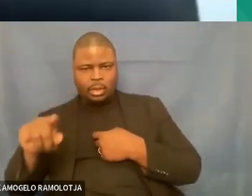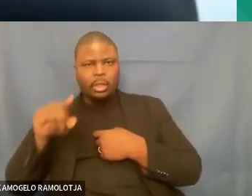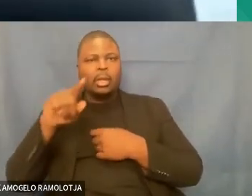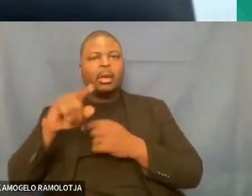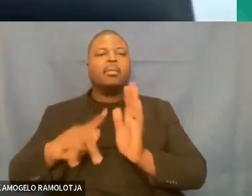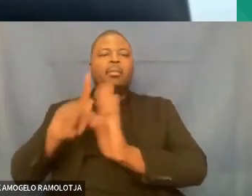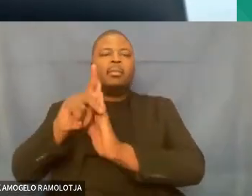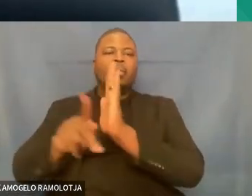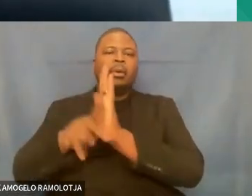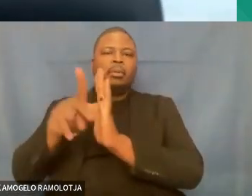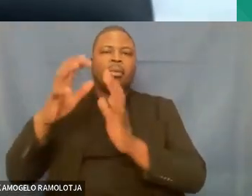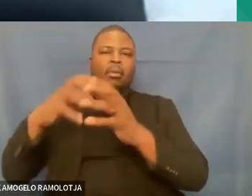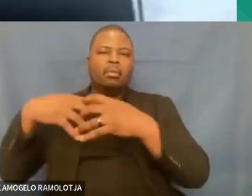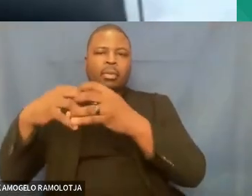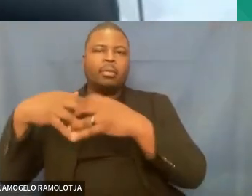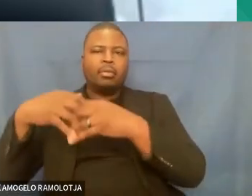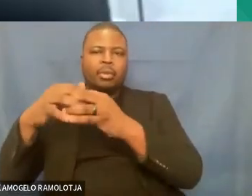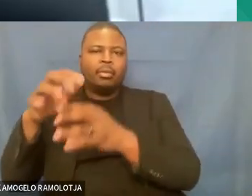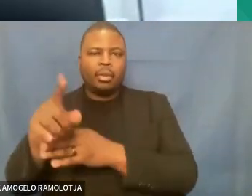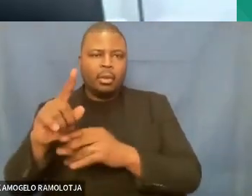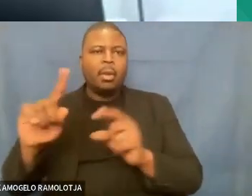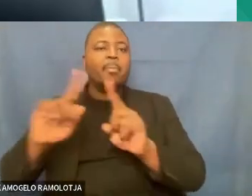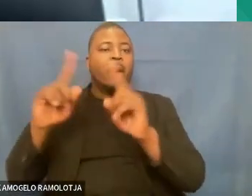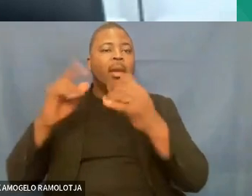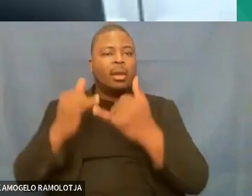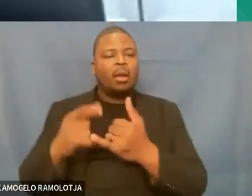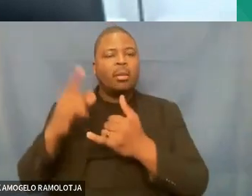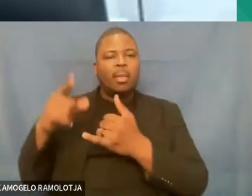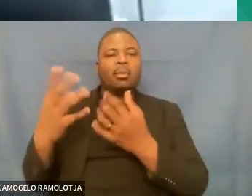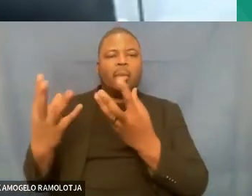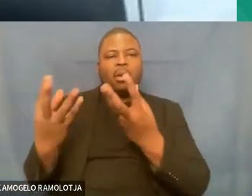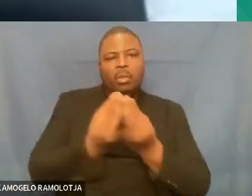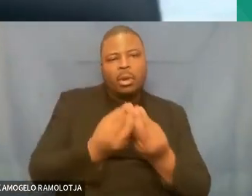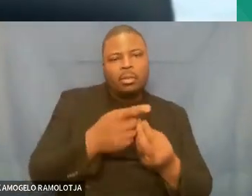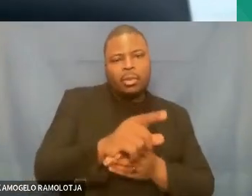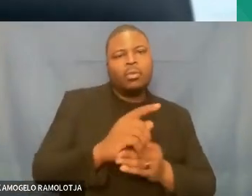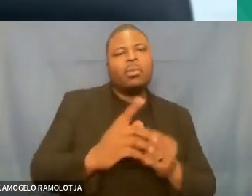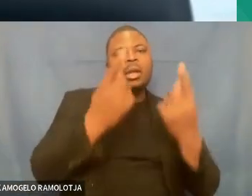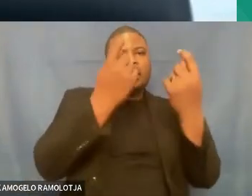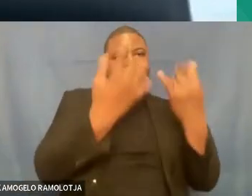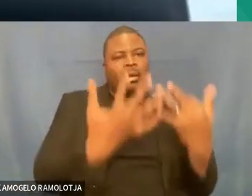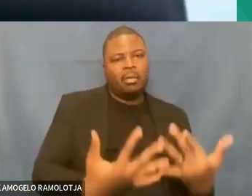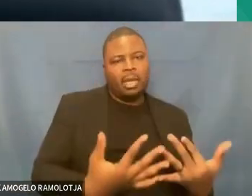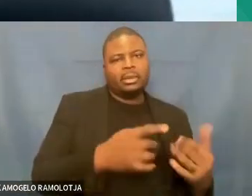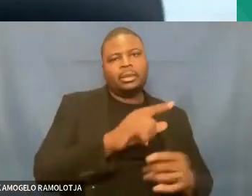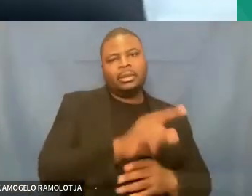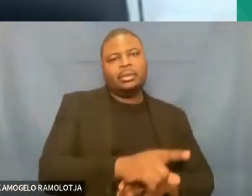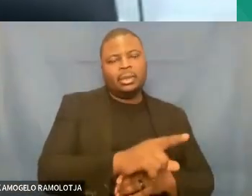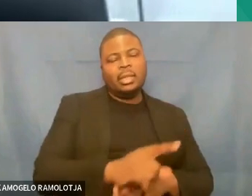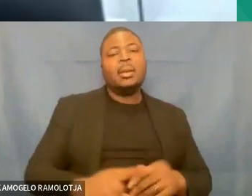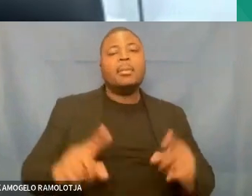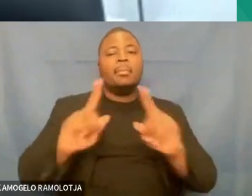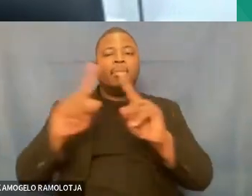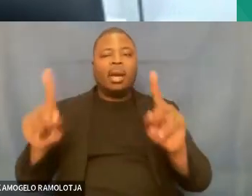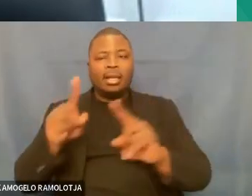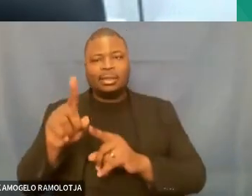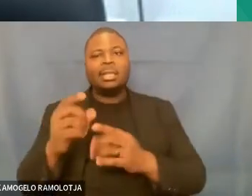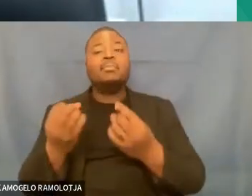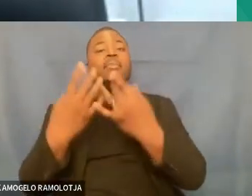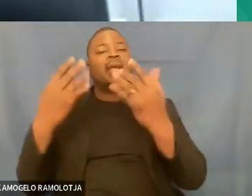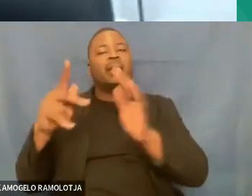always accompanied by budgets. And some of them, a lot of them, are created in